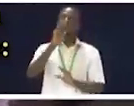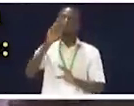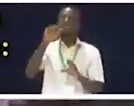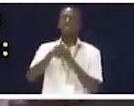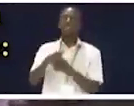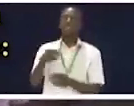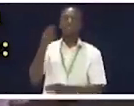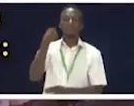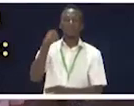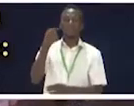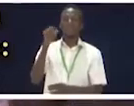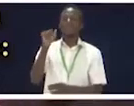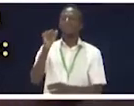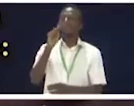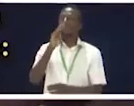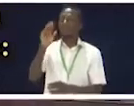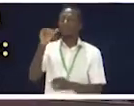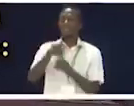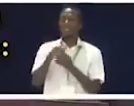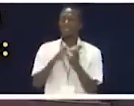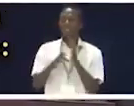it be in the name of Jesus.